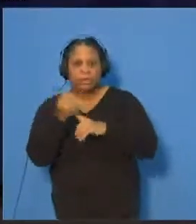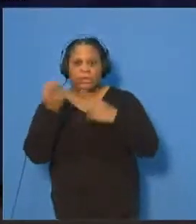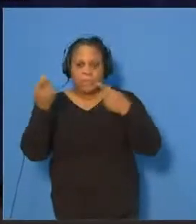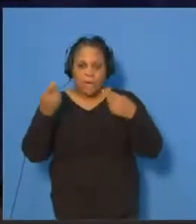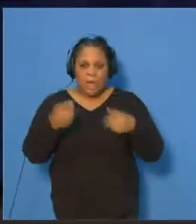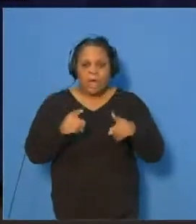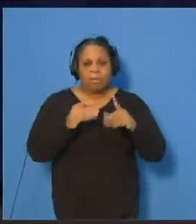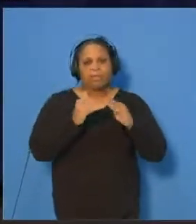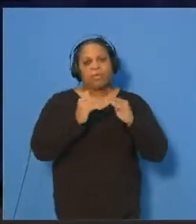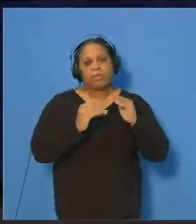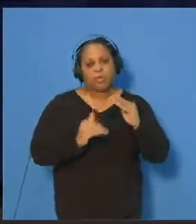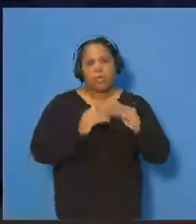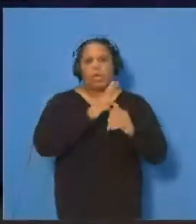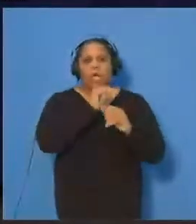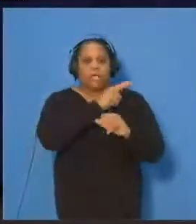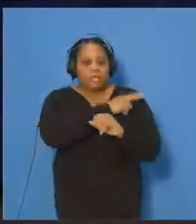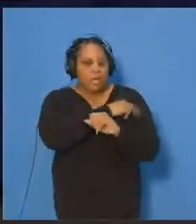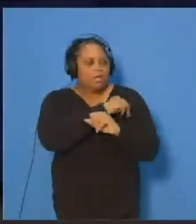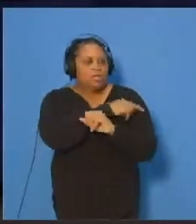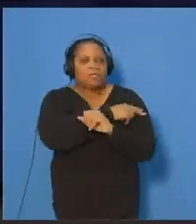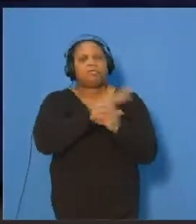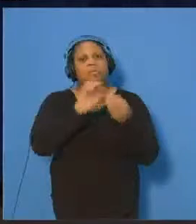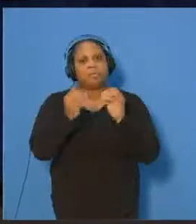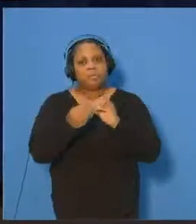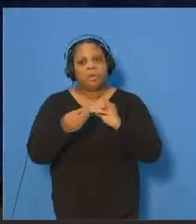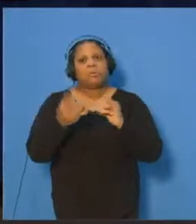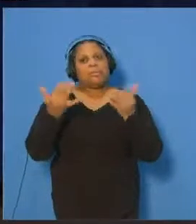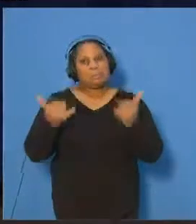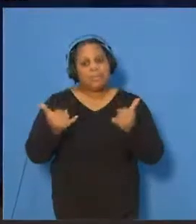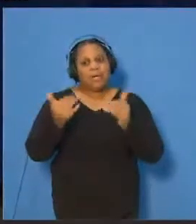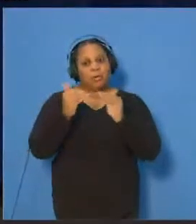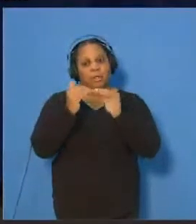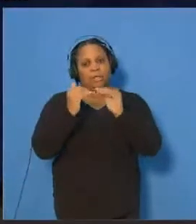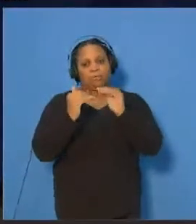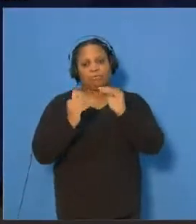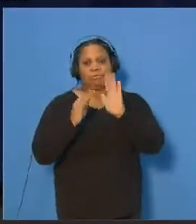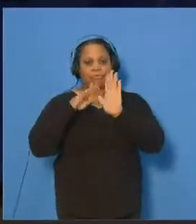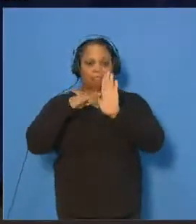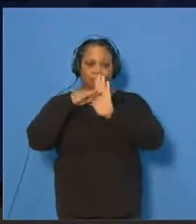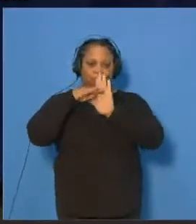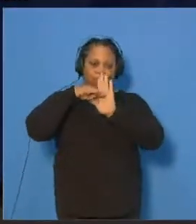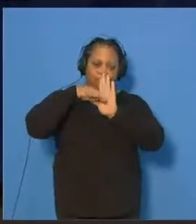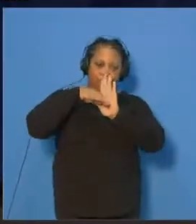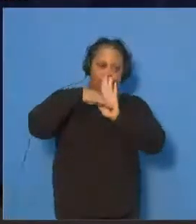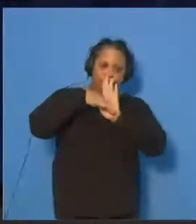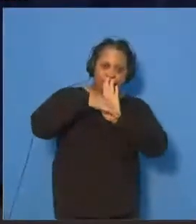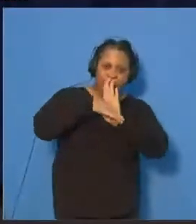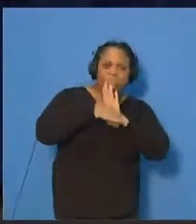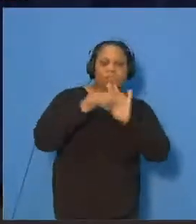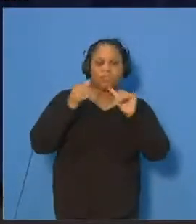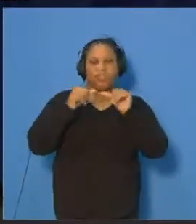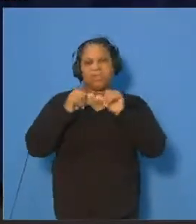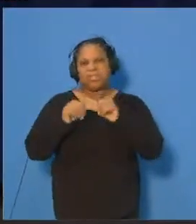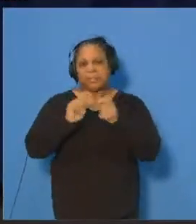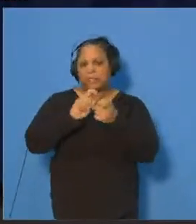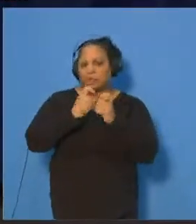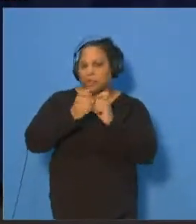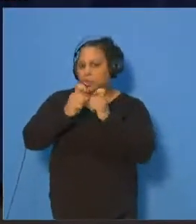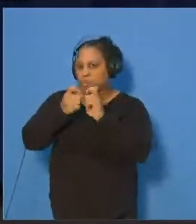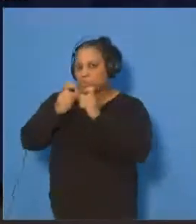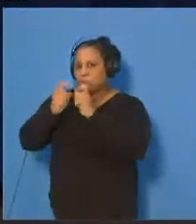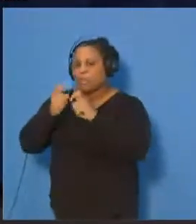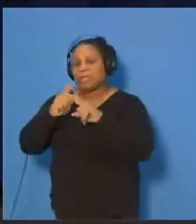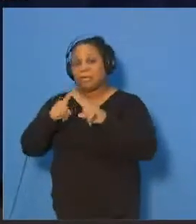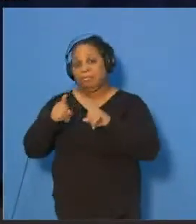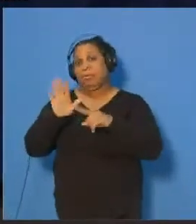lower hospitalization rates, then those numbers may be able to be adjusted down as well. So it's going to be a continued tweak. But at the premise of